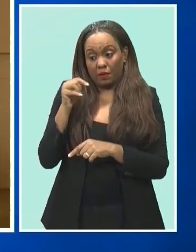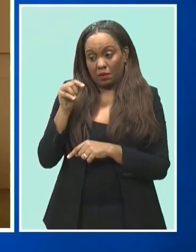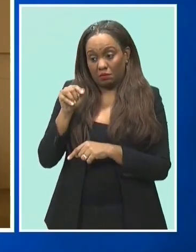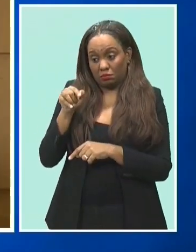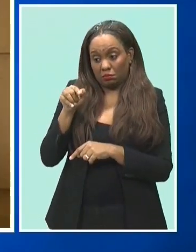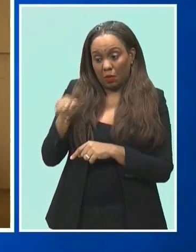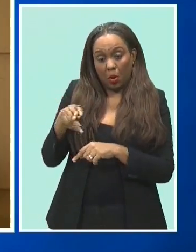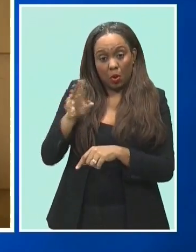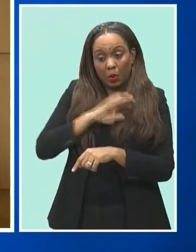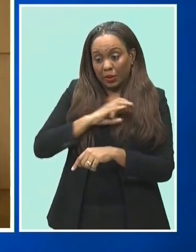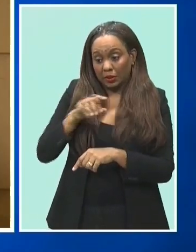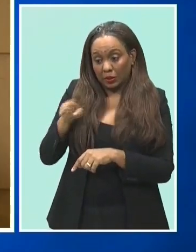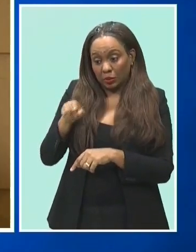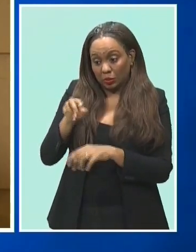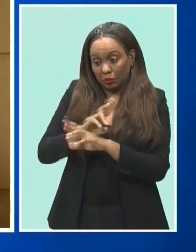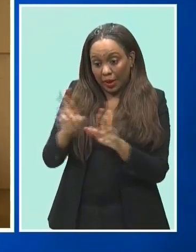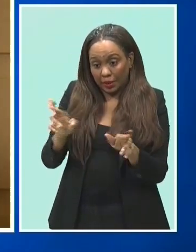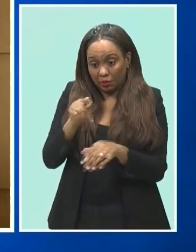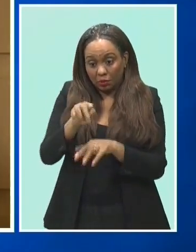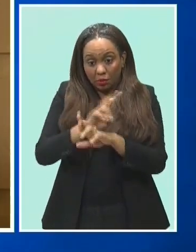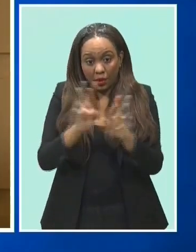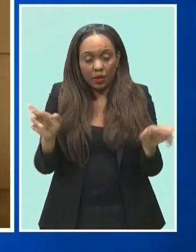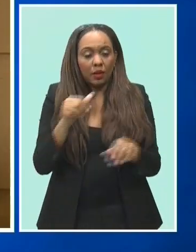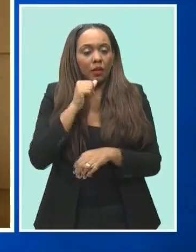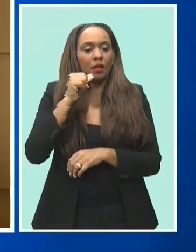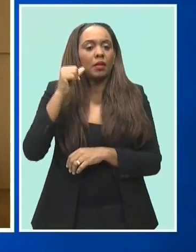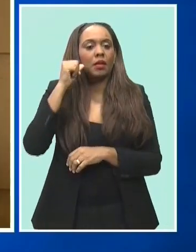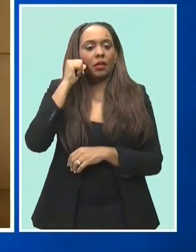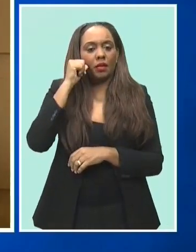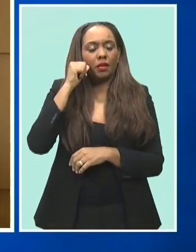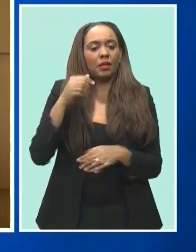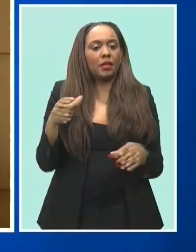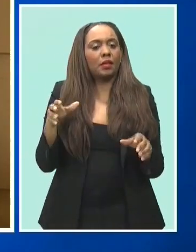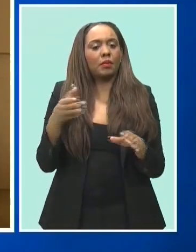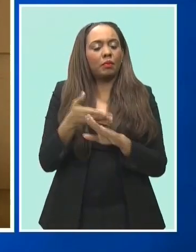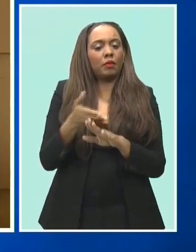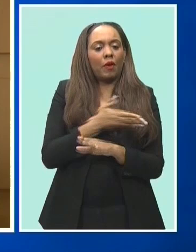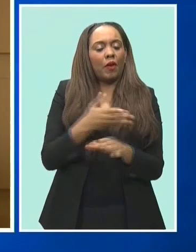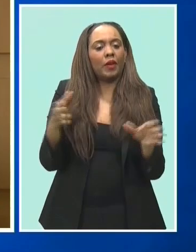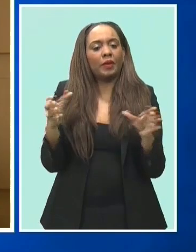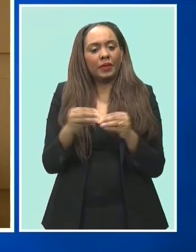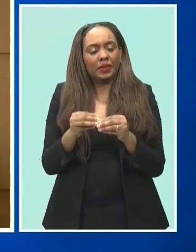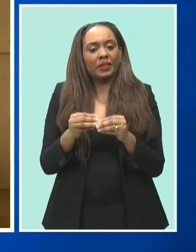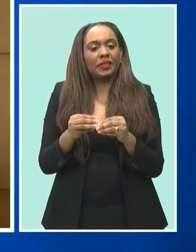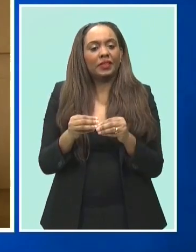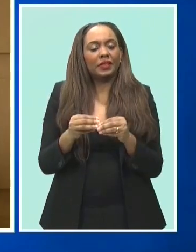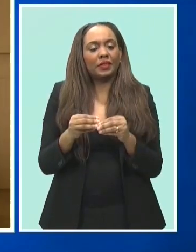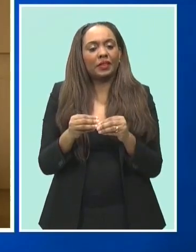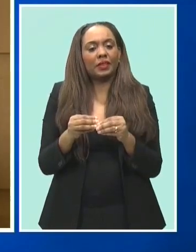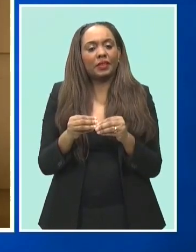readiness. Yesterday, prior to the pre-strike meeting, we had